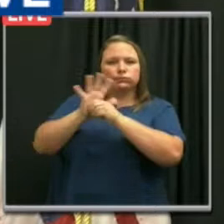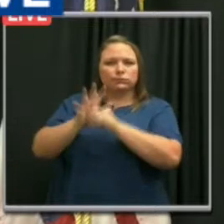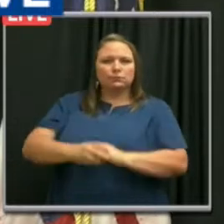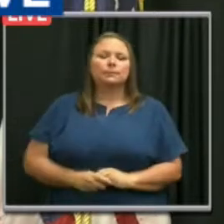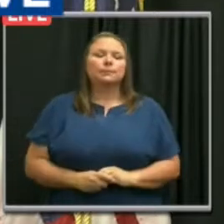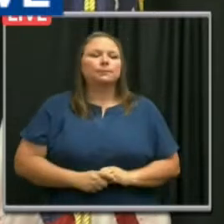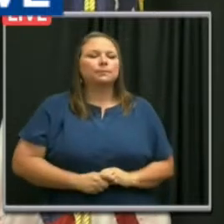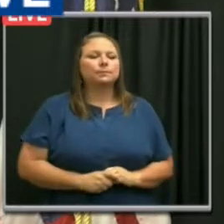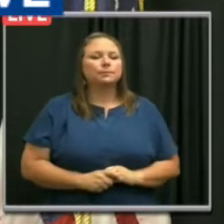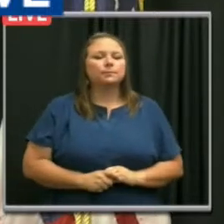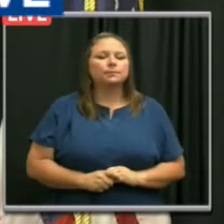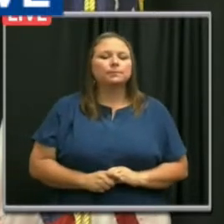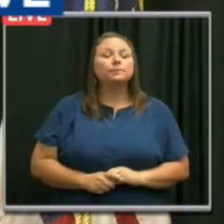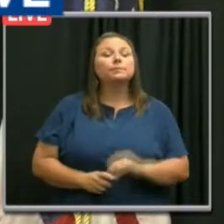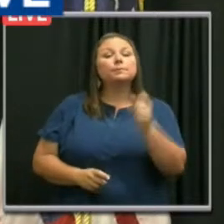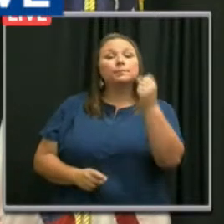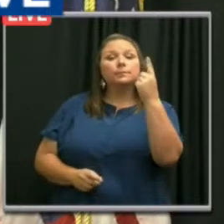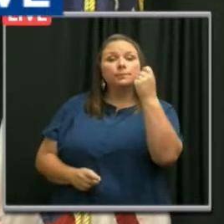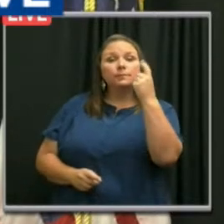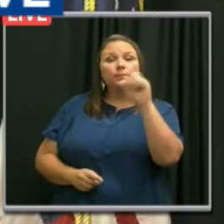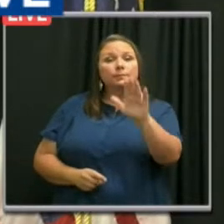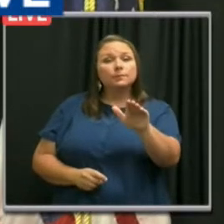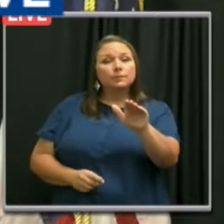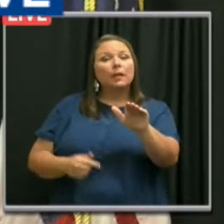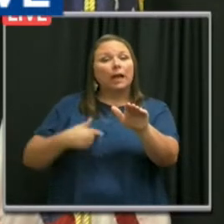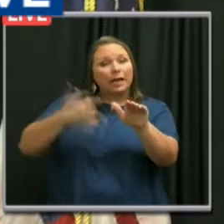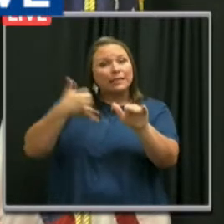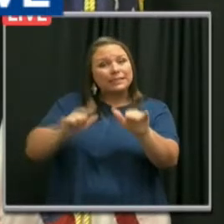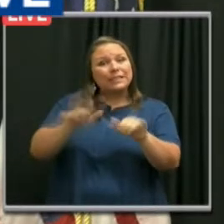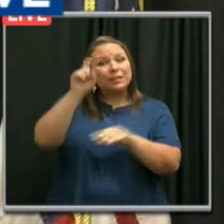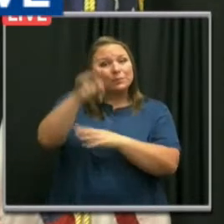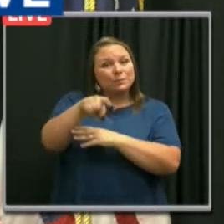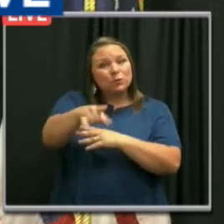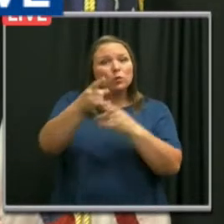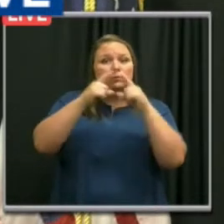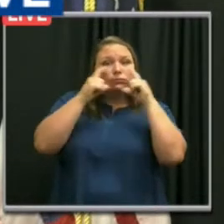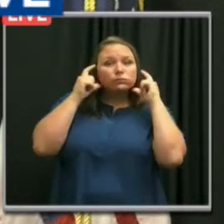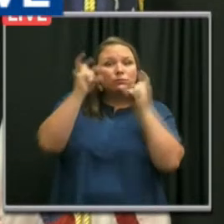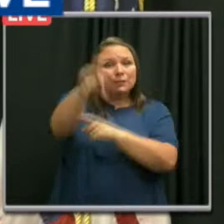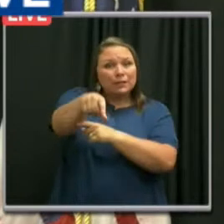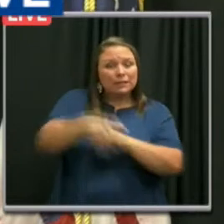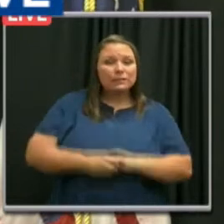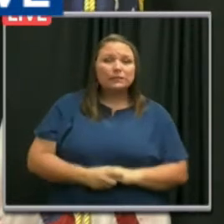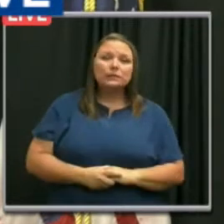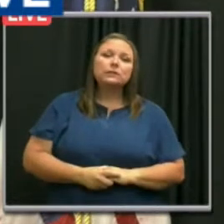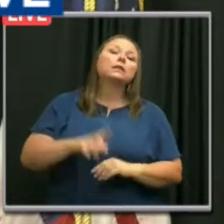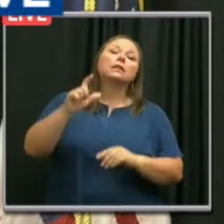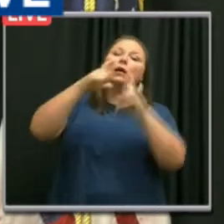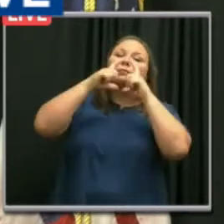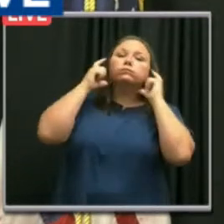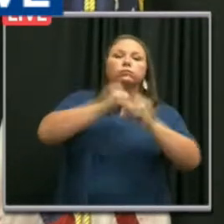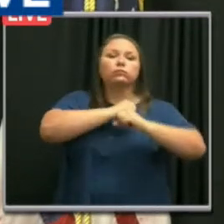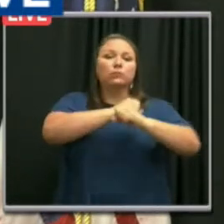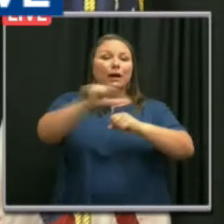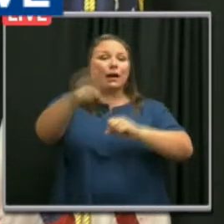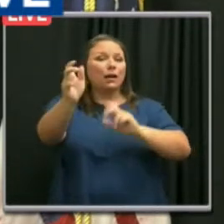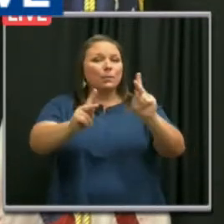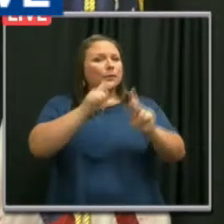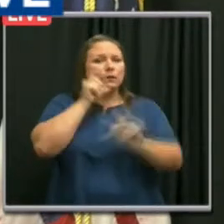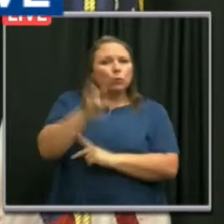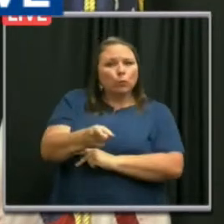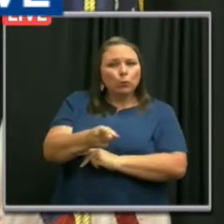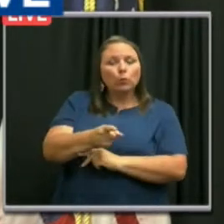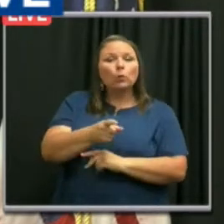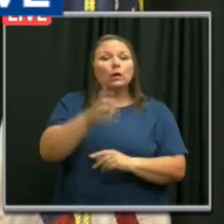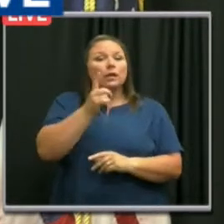Now, just remember, I still need you to continue wearing your face mask. The face covering protects others, and as Dr.